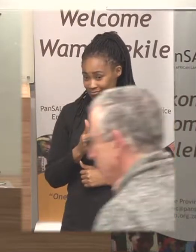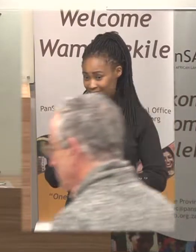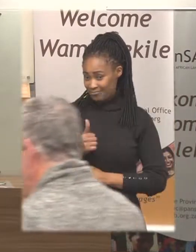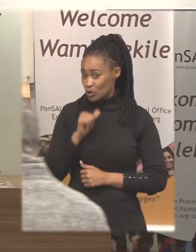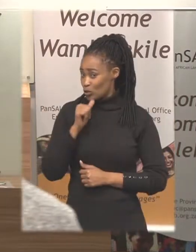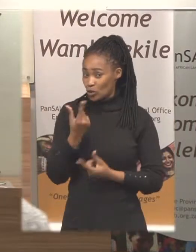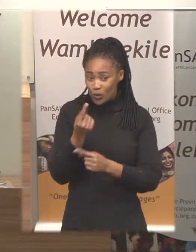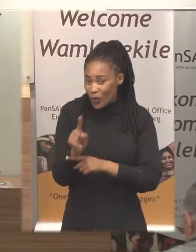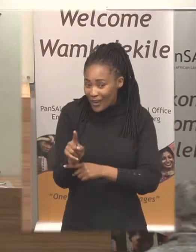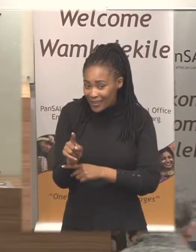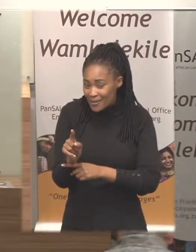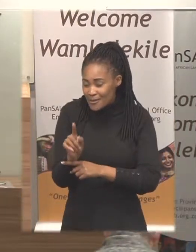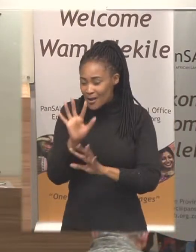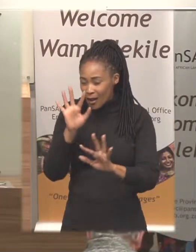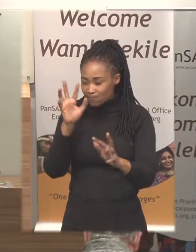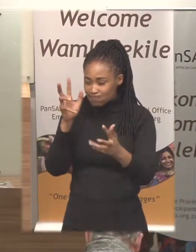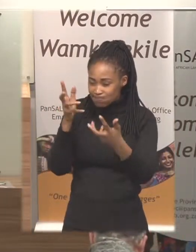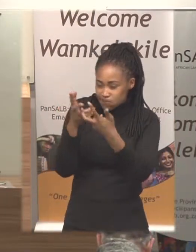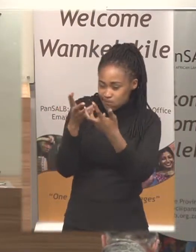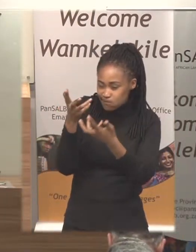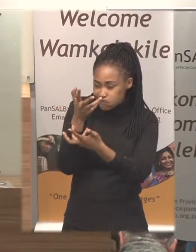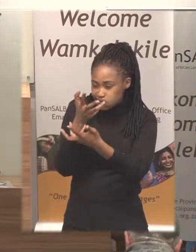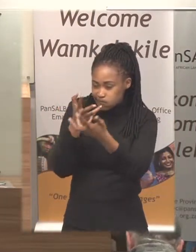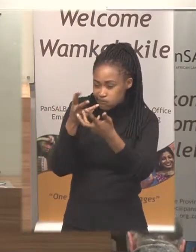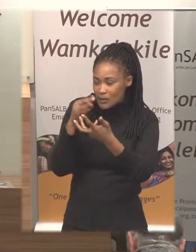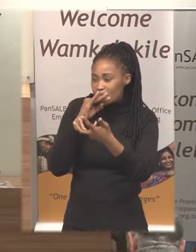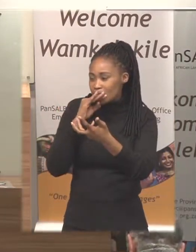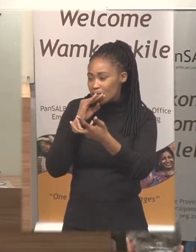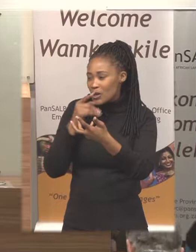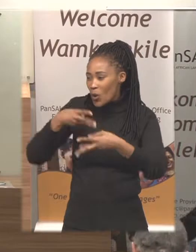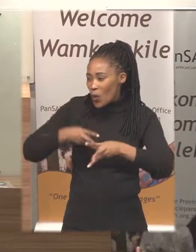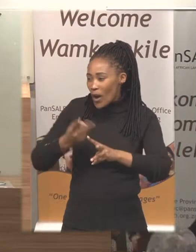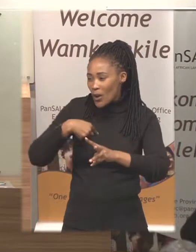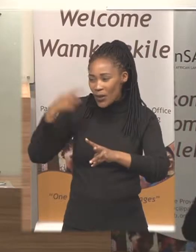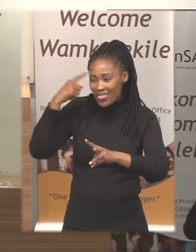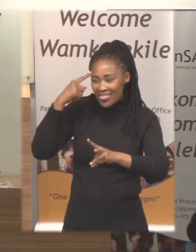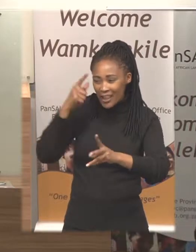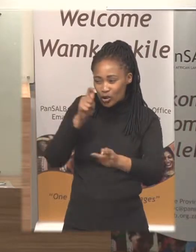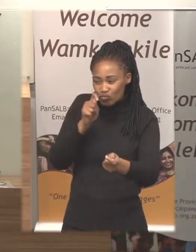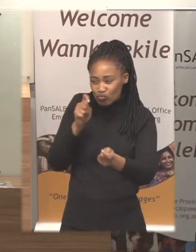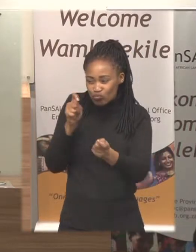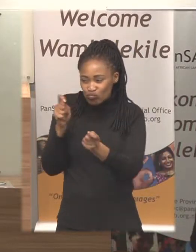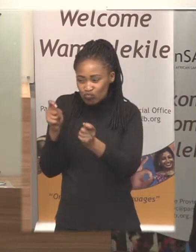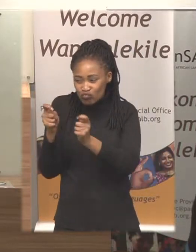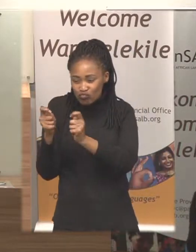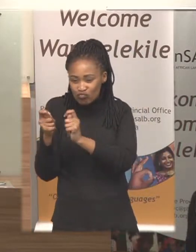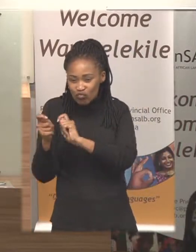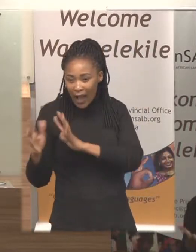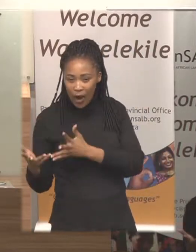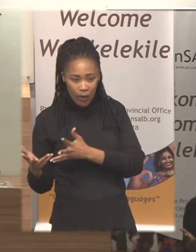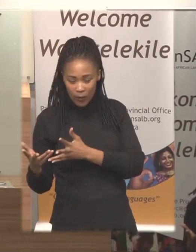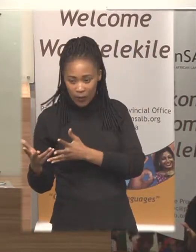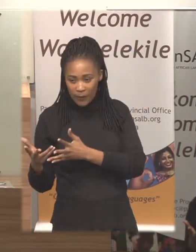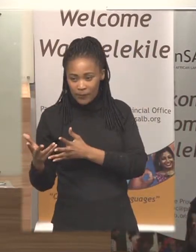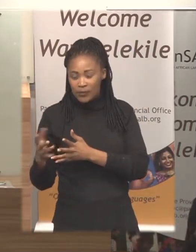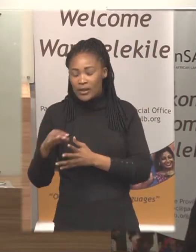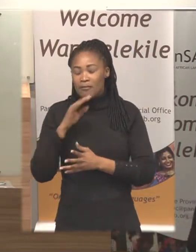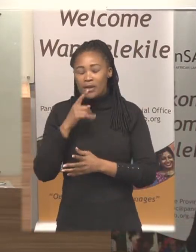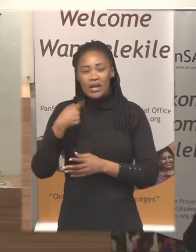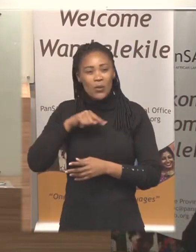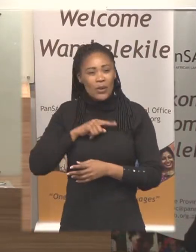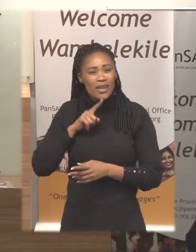with those, we won't be able to shift our thinking so that we can work very differently in a decolonial